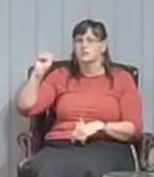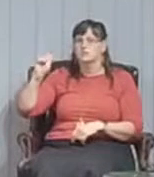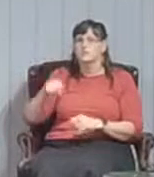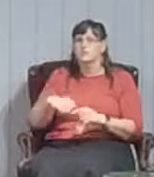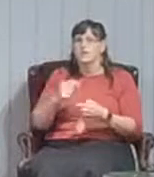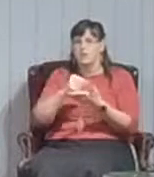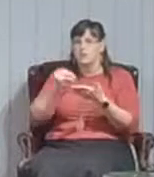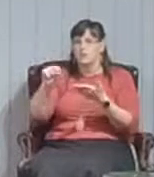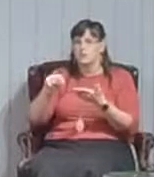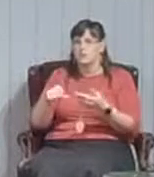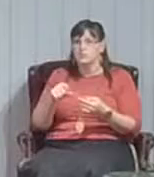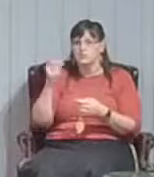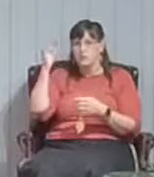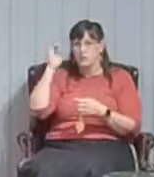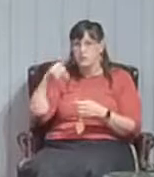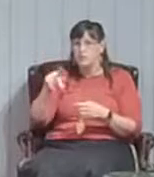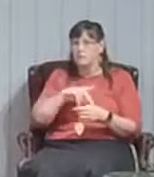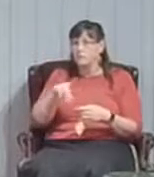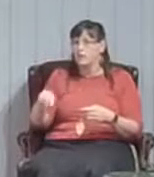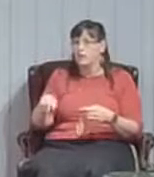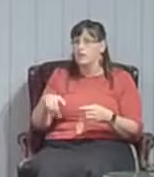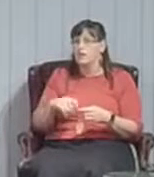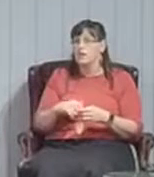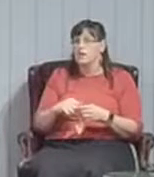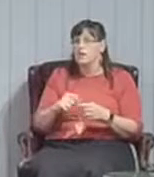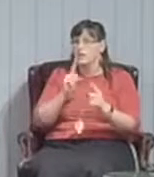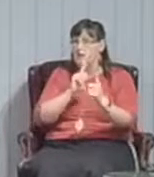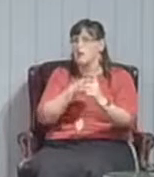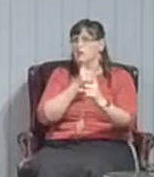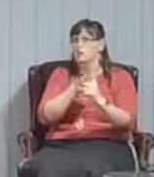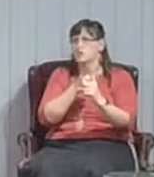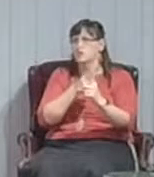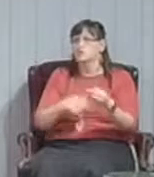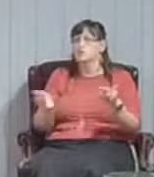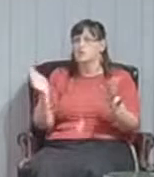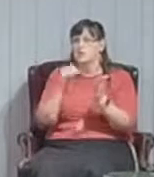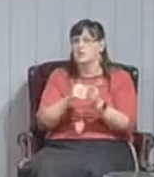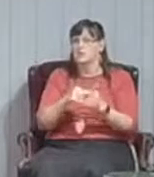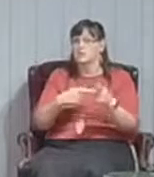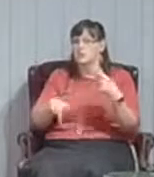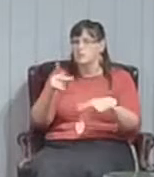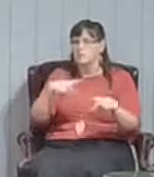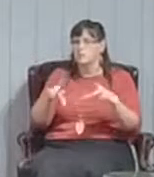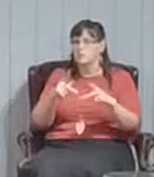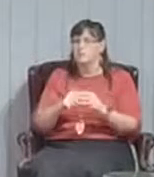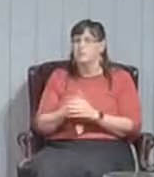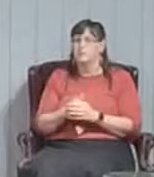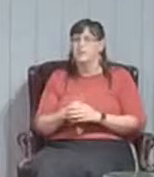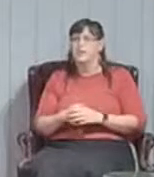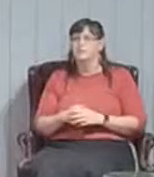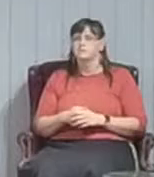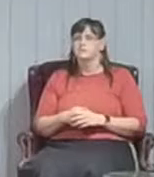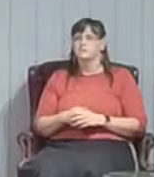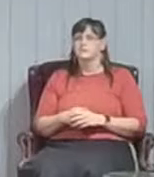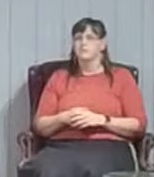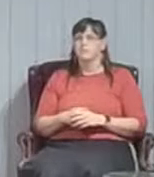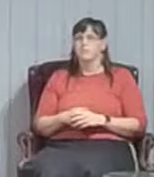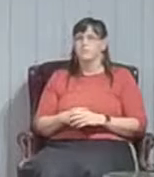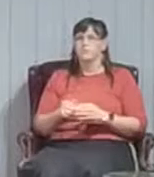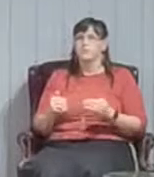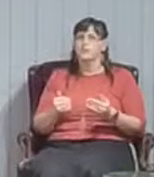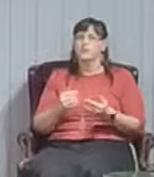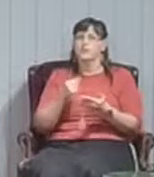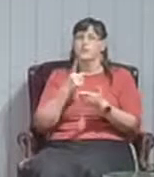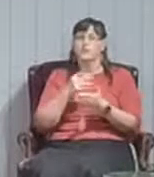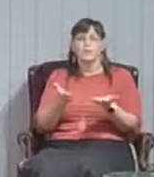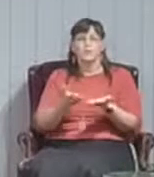of Judah and Jerusalem. So they wrote a letter of accusation. Now, here's what we